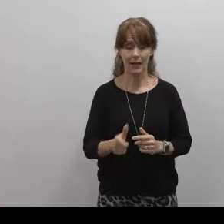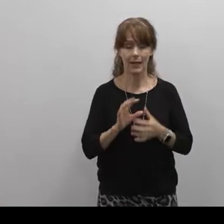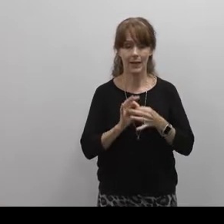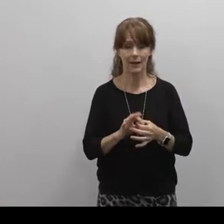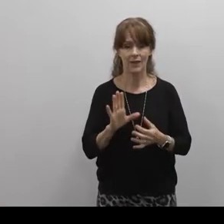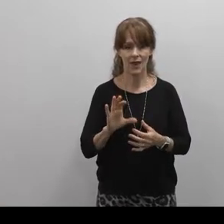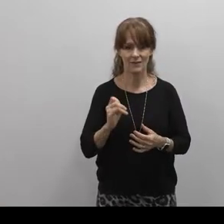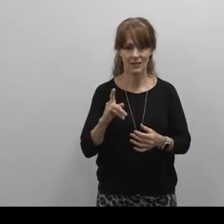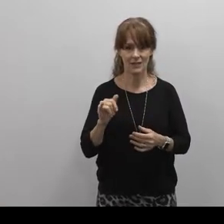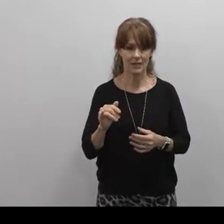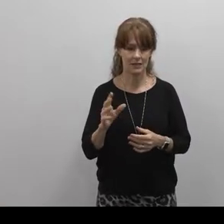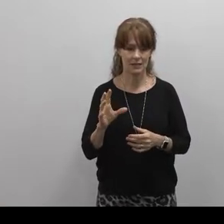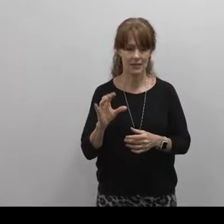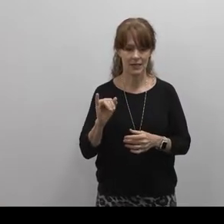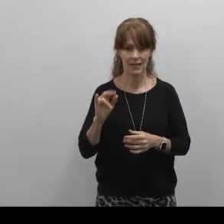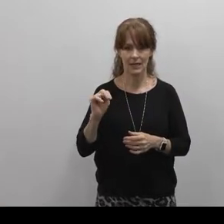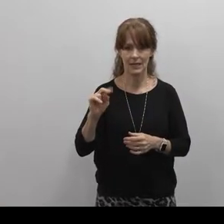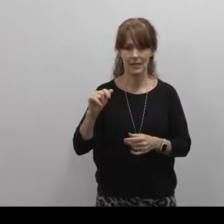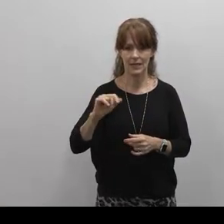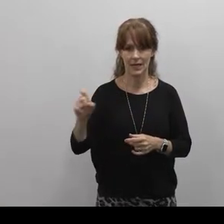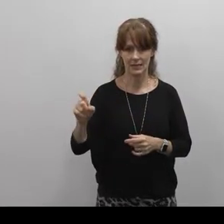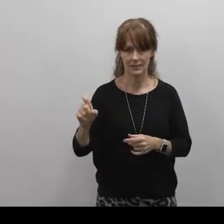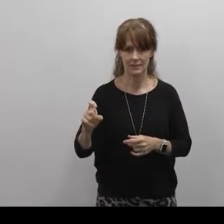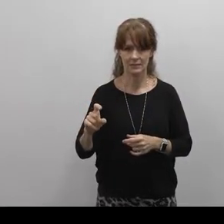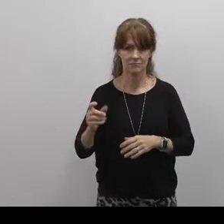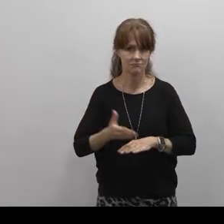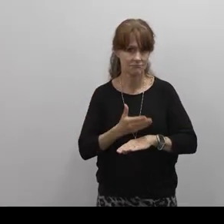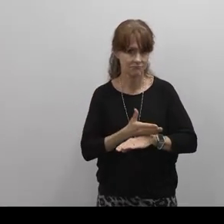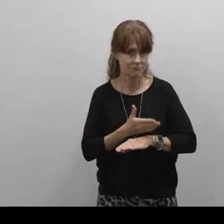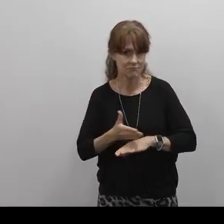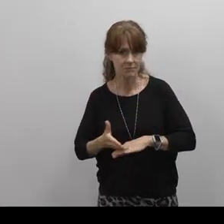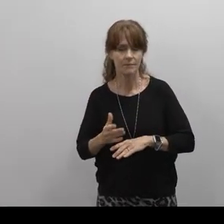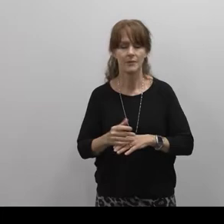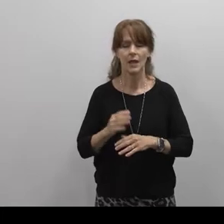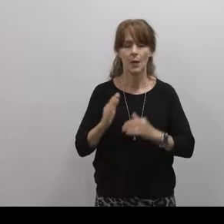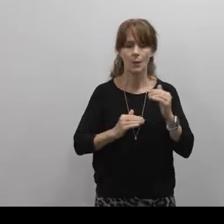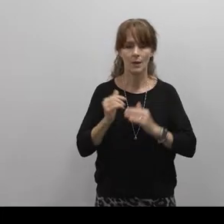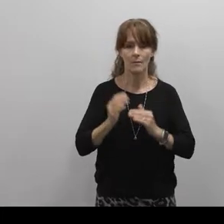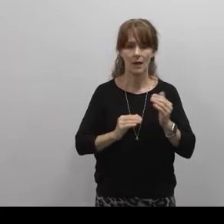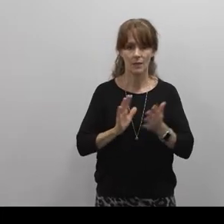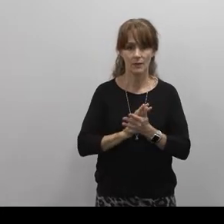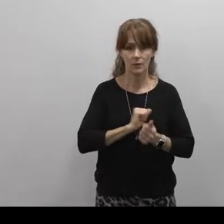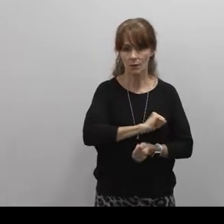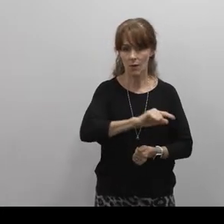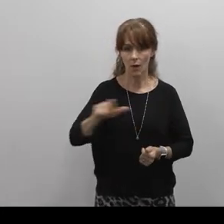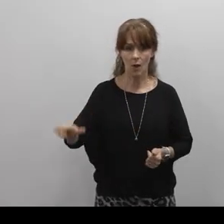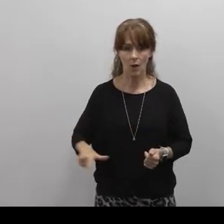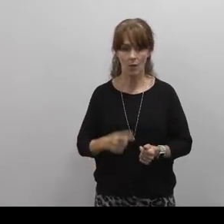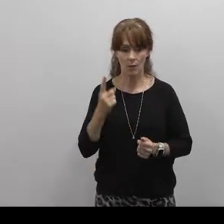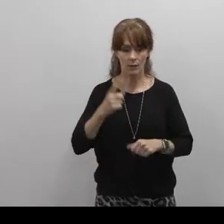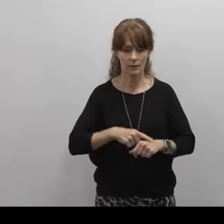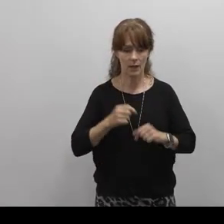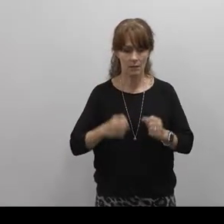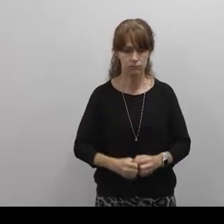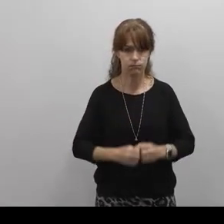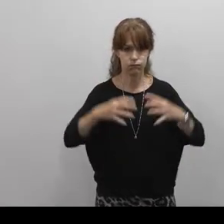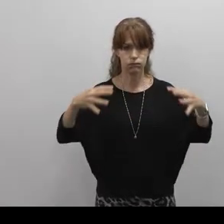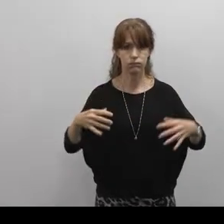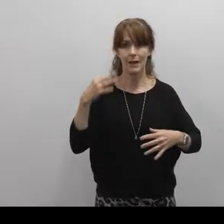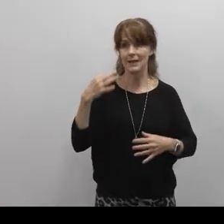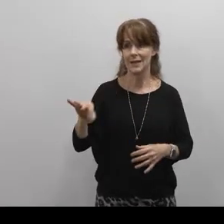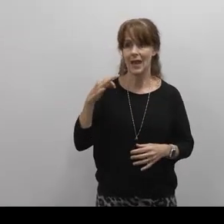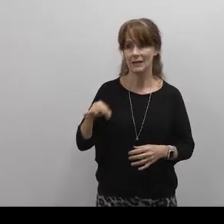their facility condition index. So in some cases, we've built schools in their entirety all in one shot, you know, maybe in